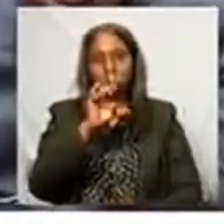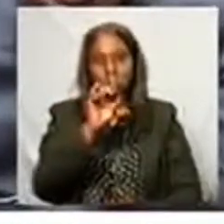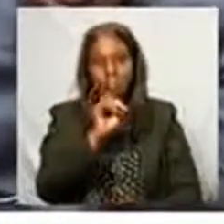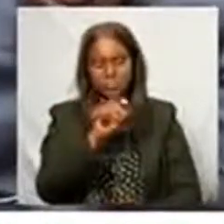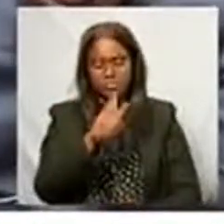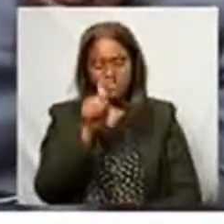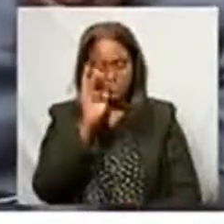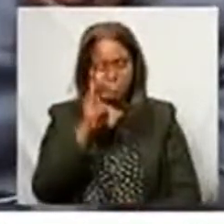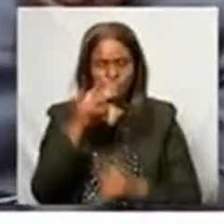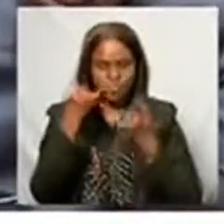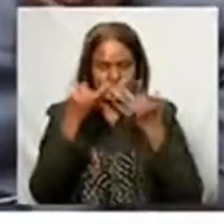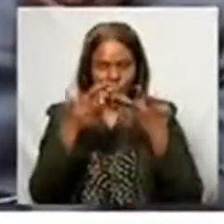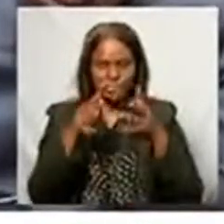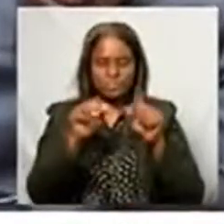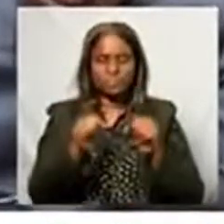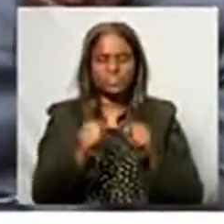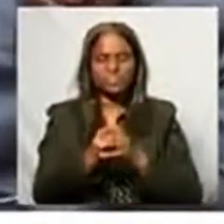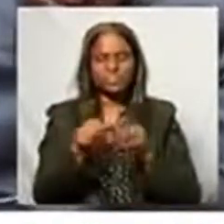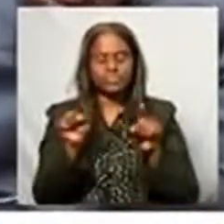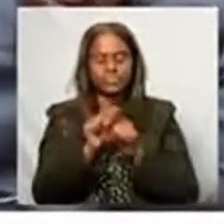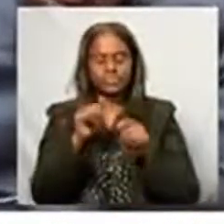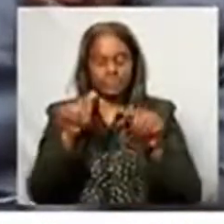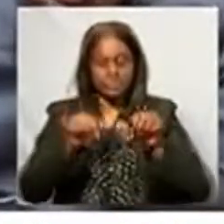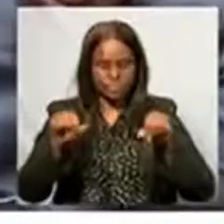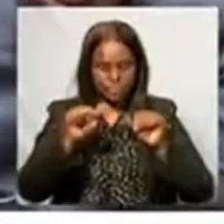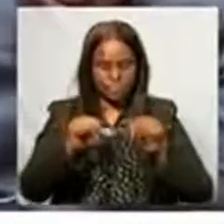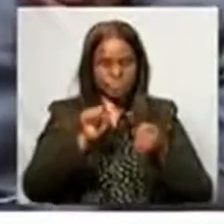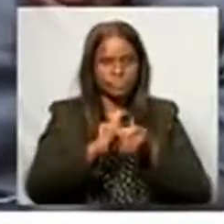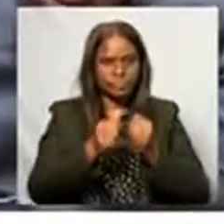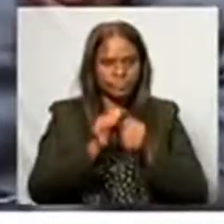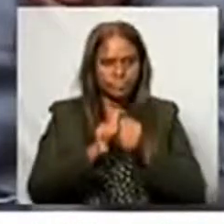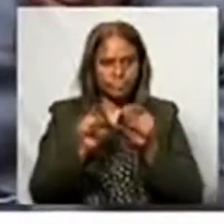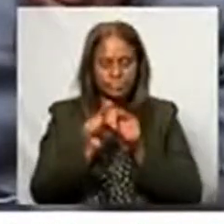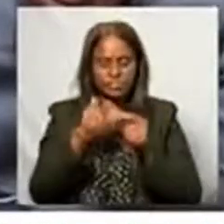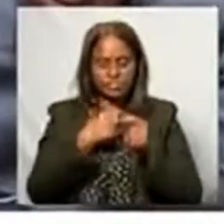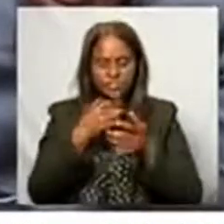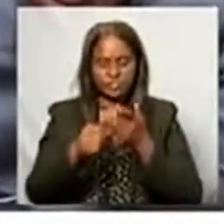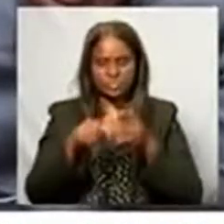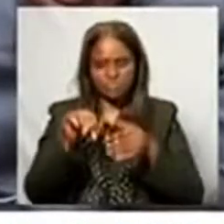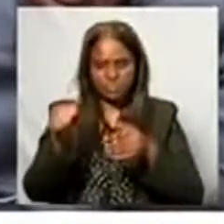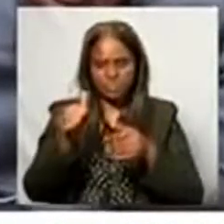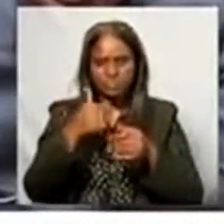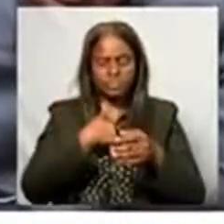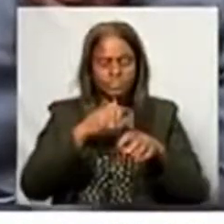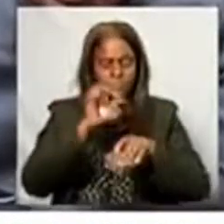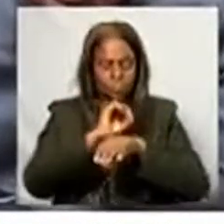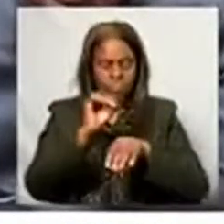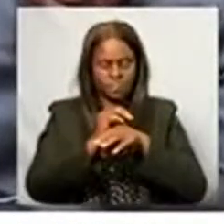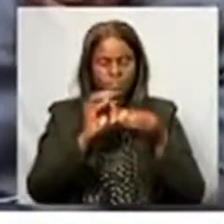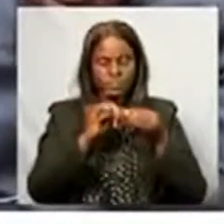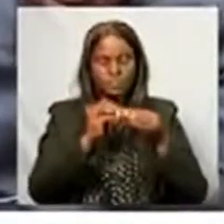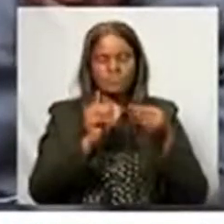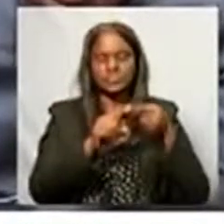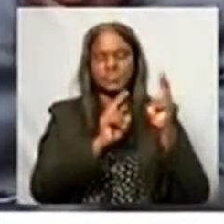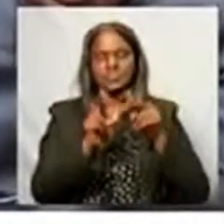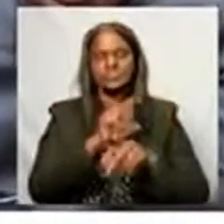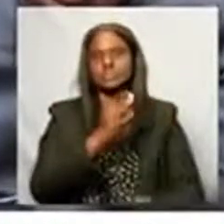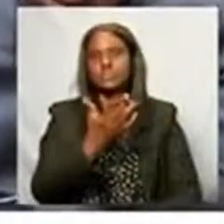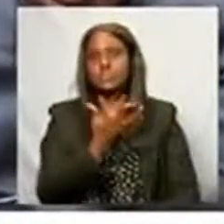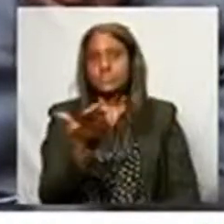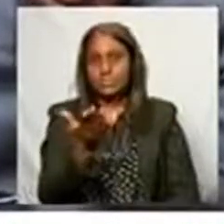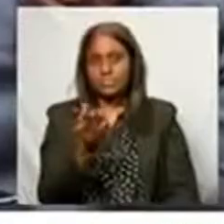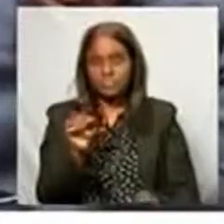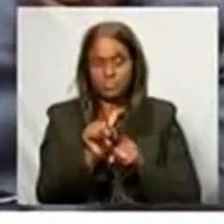would confirm the audit query and then have an opportunity to respond